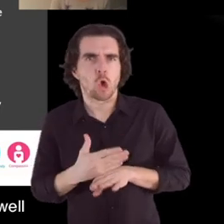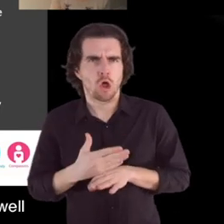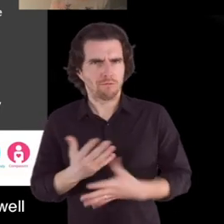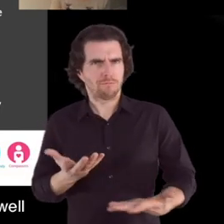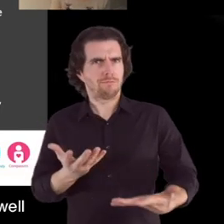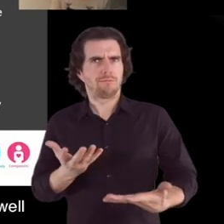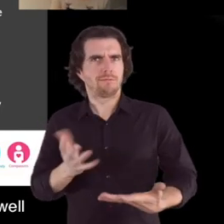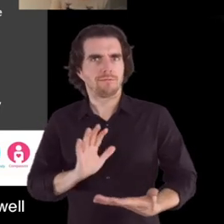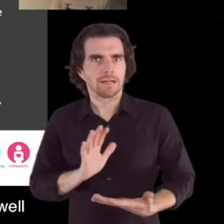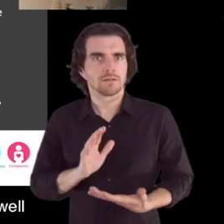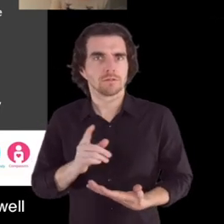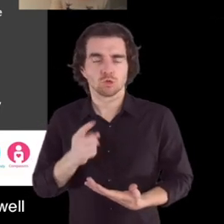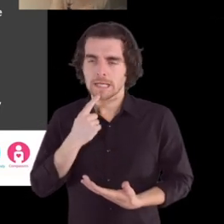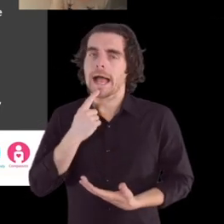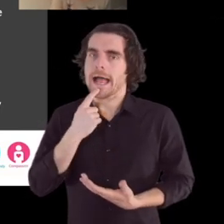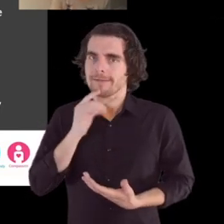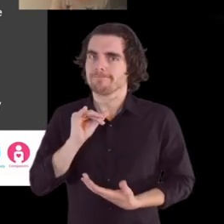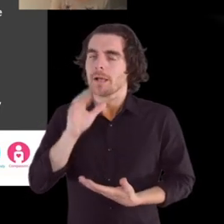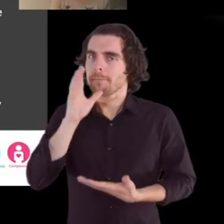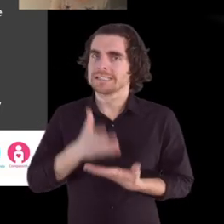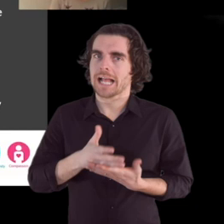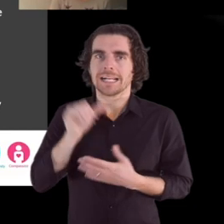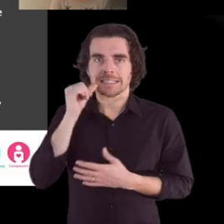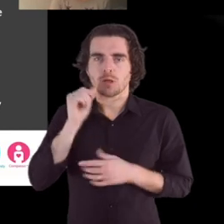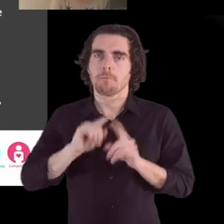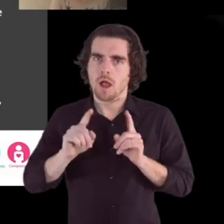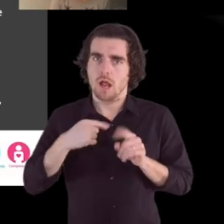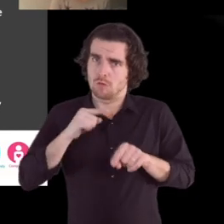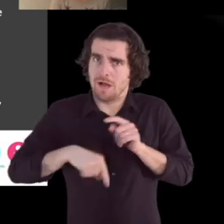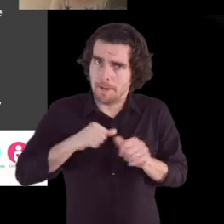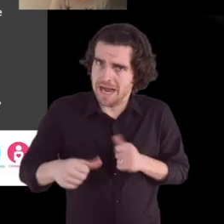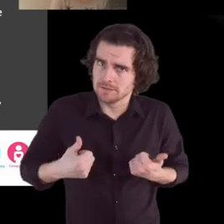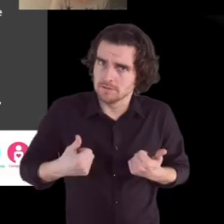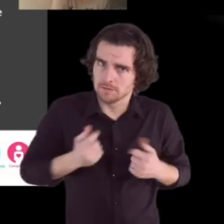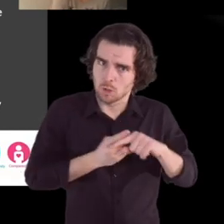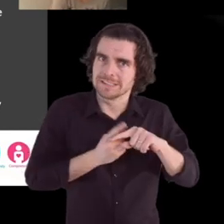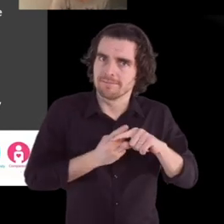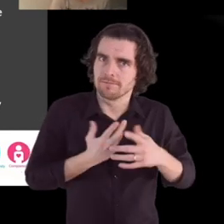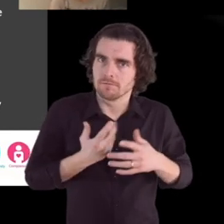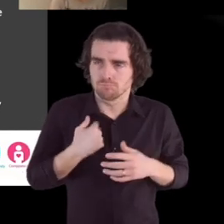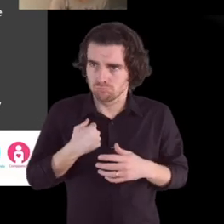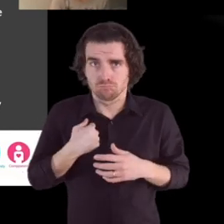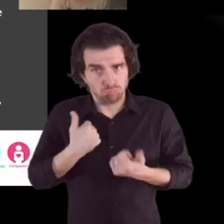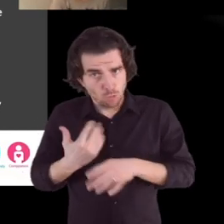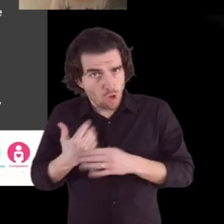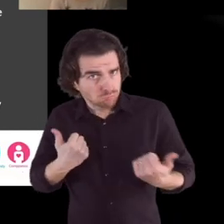when really you could say, well, that was a mistake yesterday, but generally I try to do my best and, you know, I do an okay